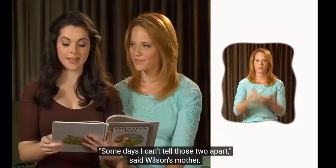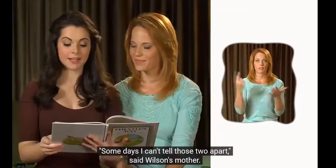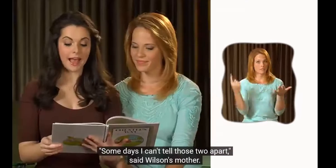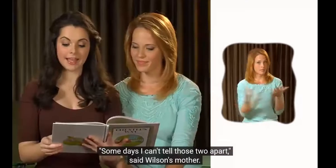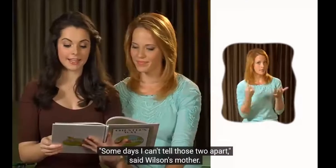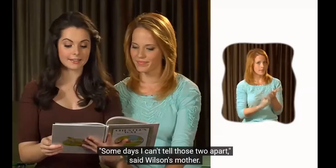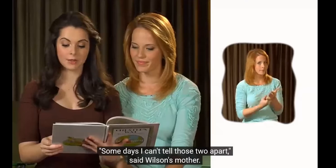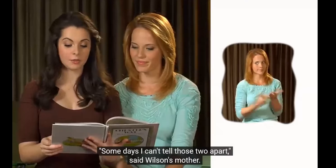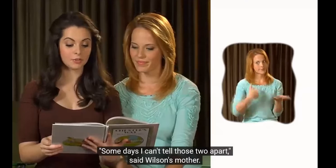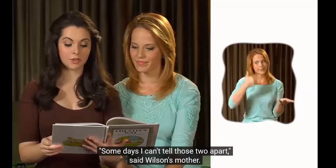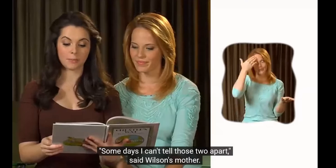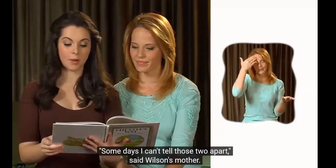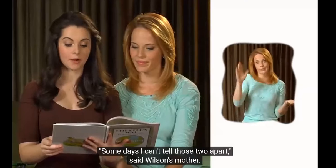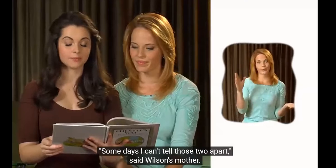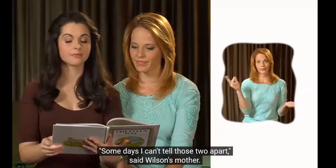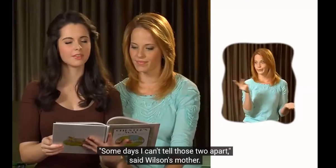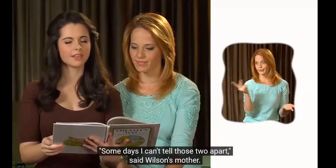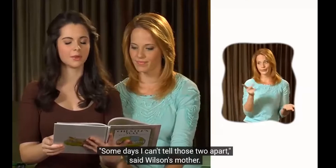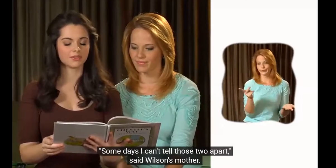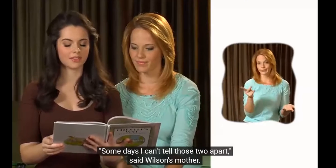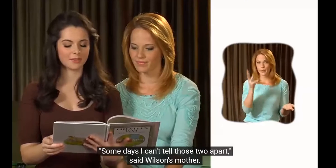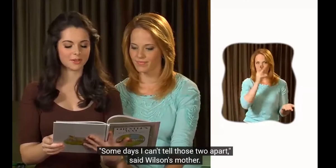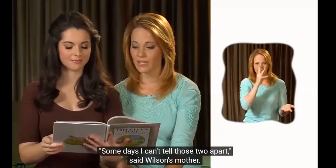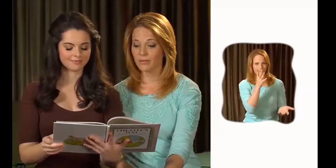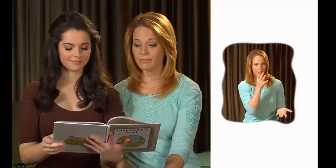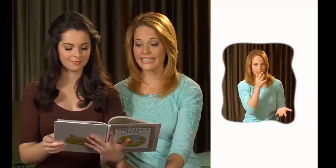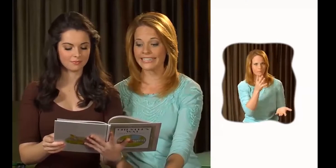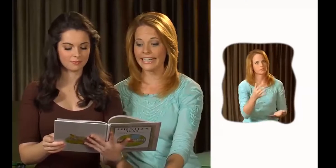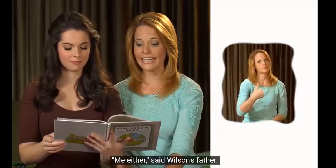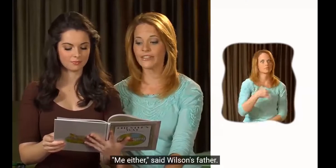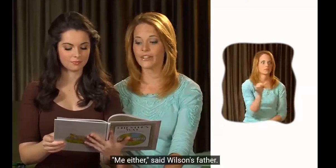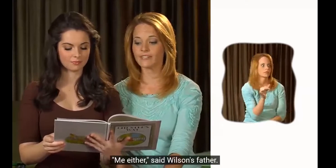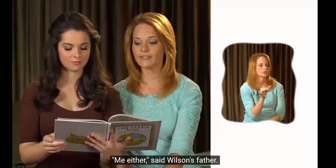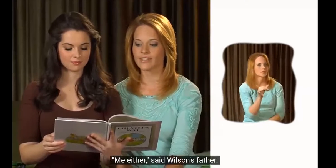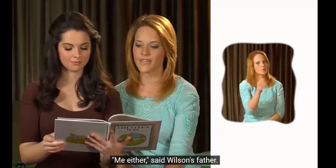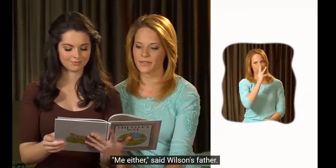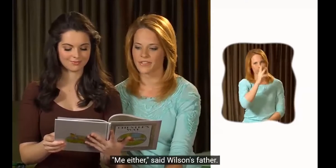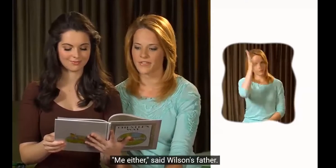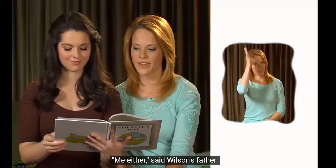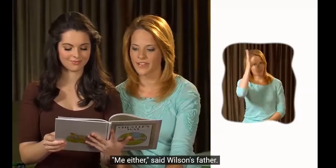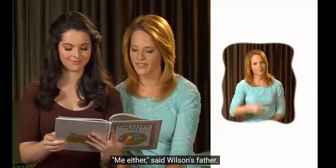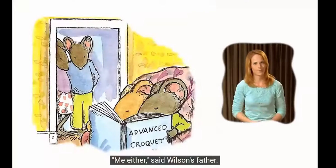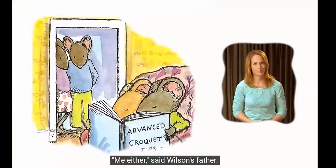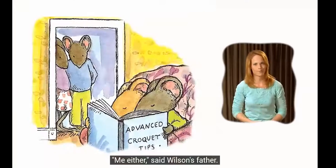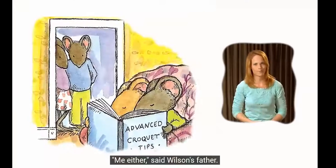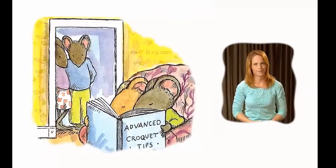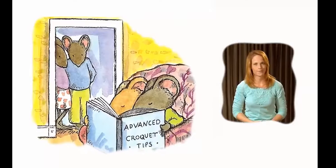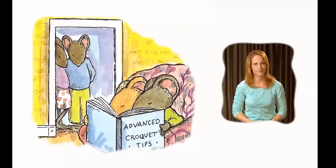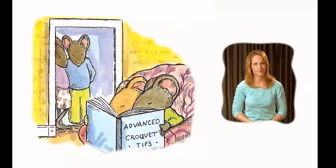Some days I can't tell those two apart, Said Wilson's mother. Me either. Said Wilson's